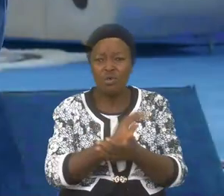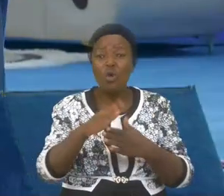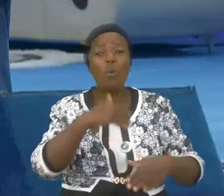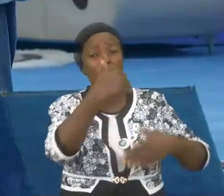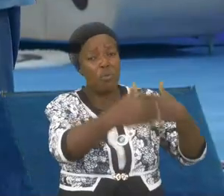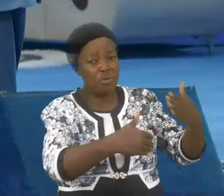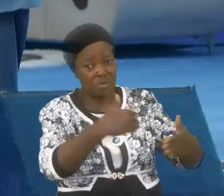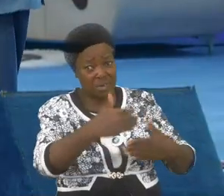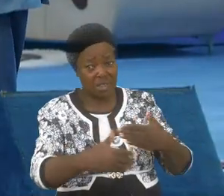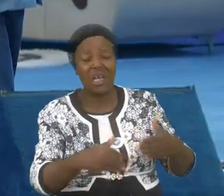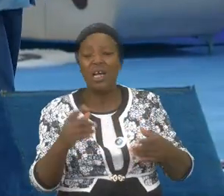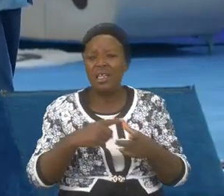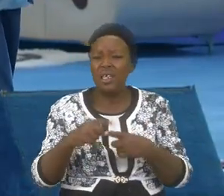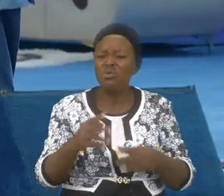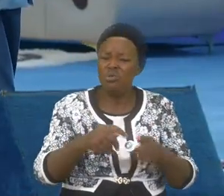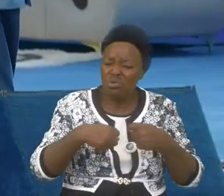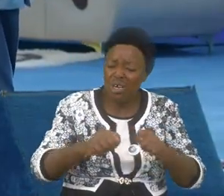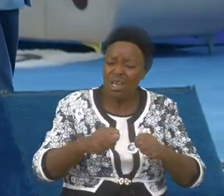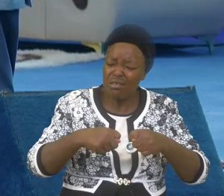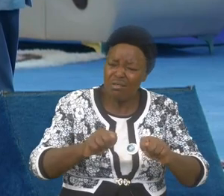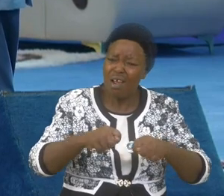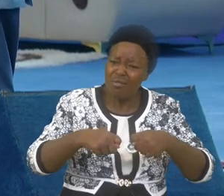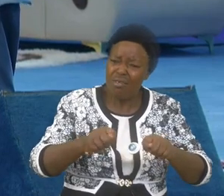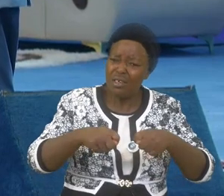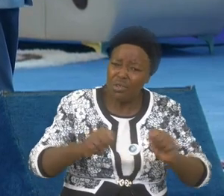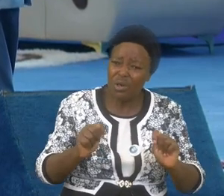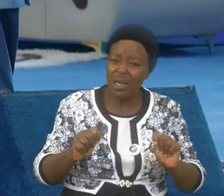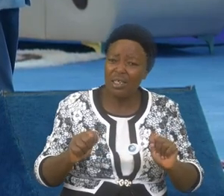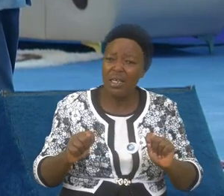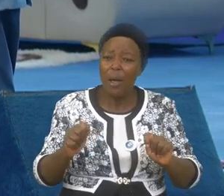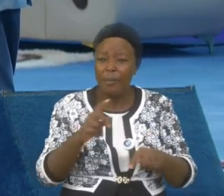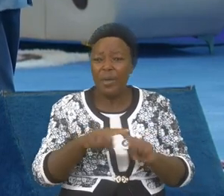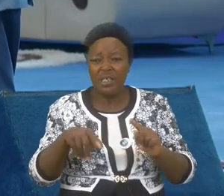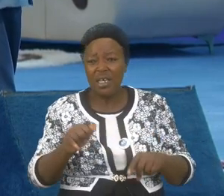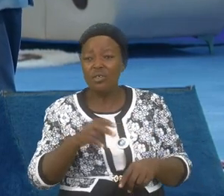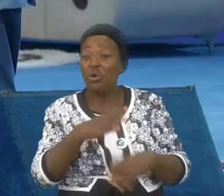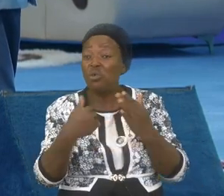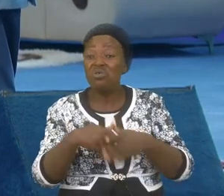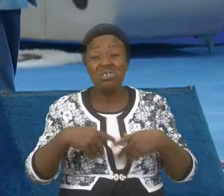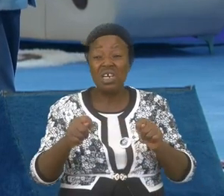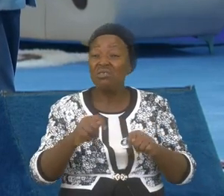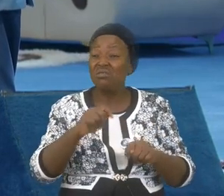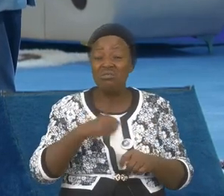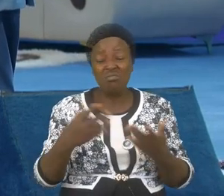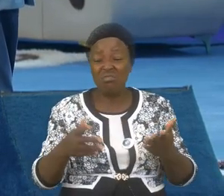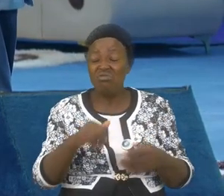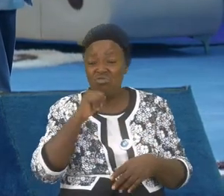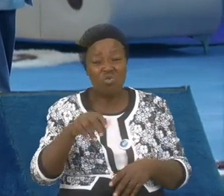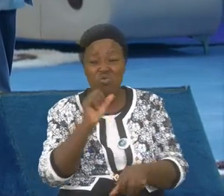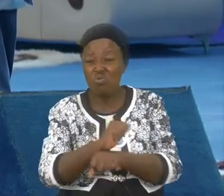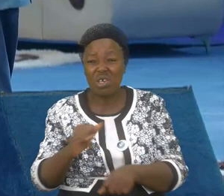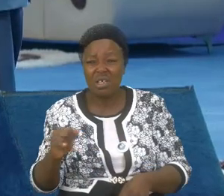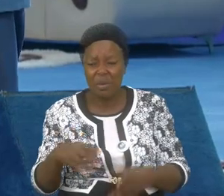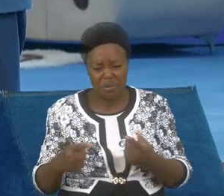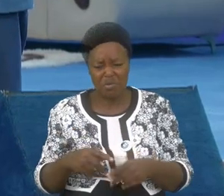tried. You have tried. Have you tried psychology? Have you tried philosophy? Have you tried traditional